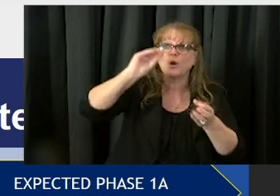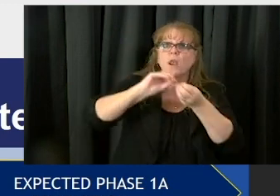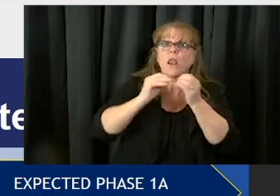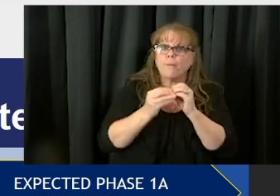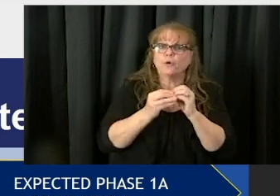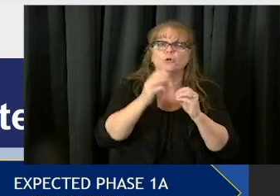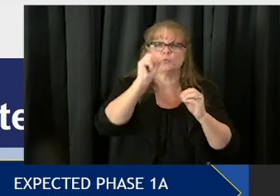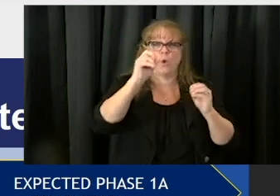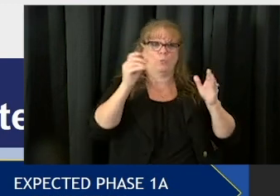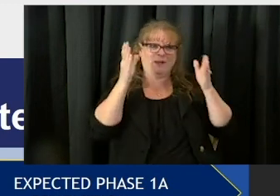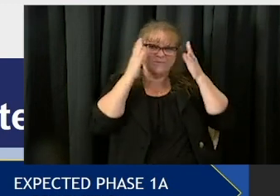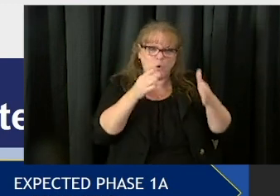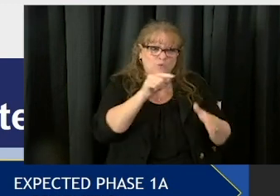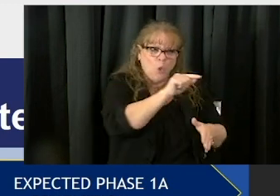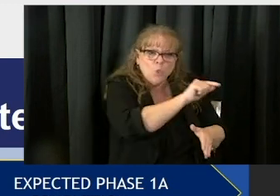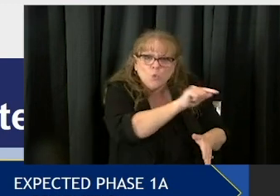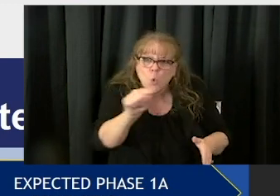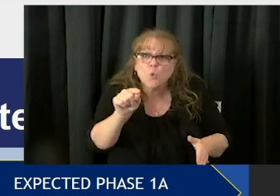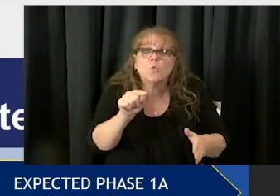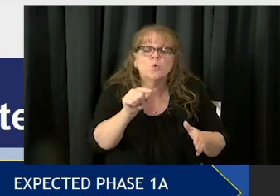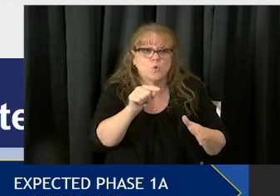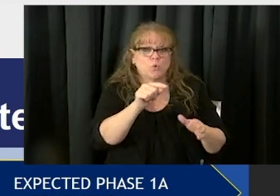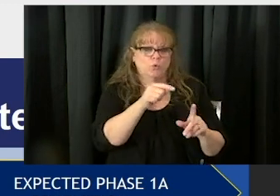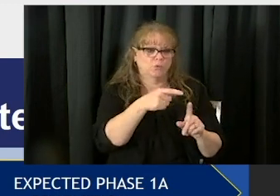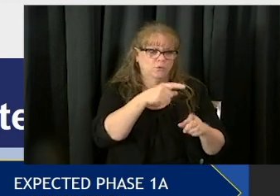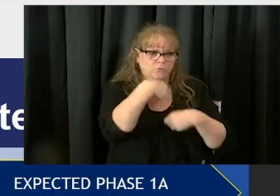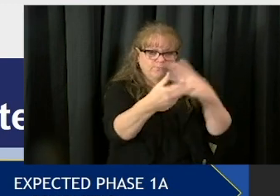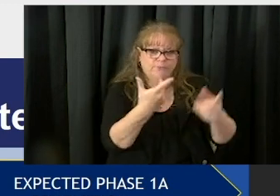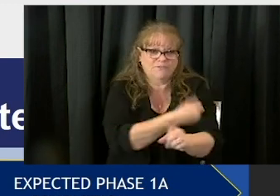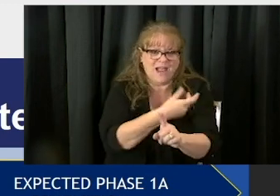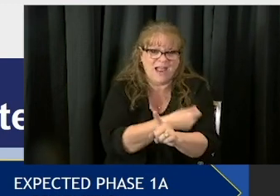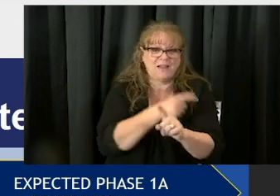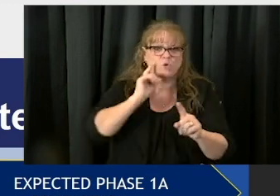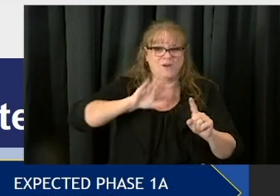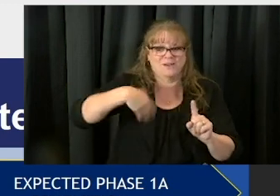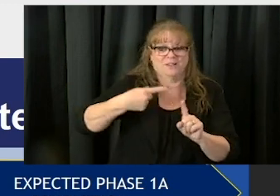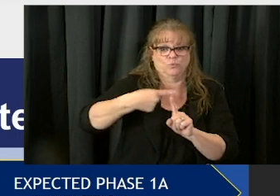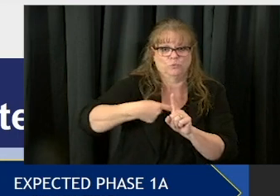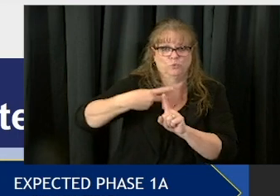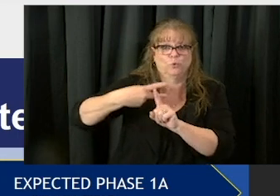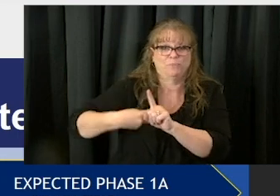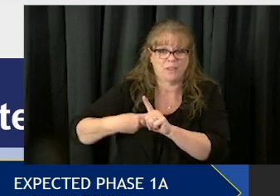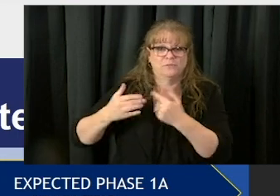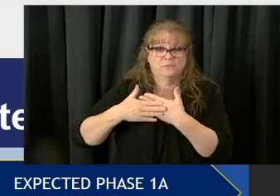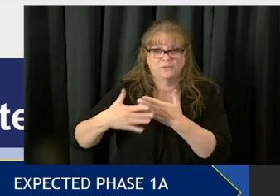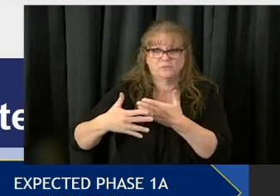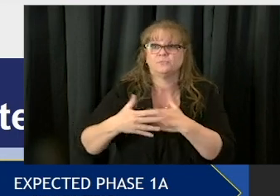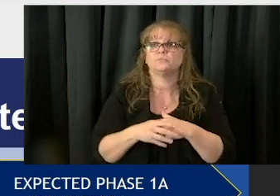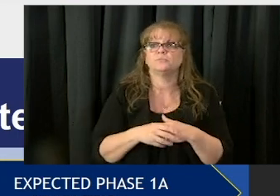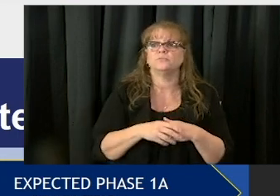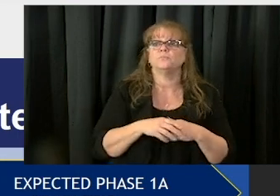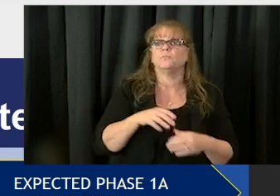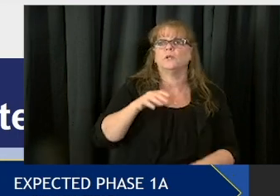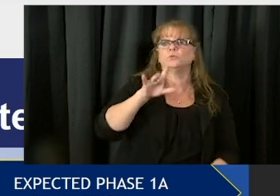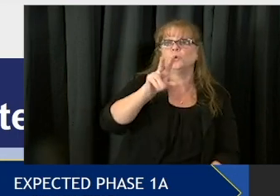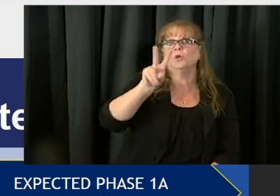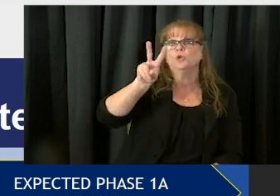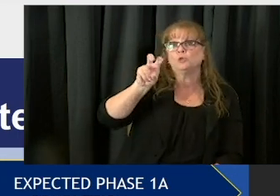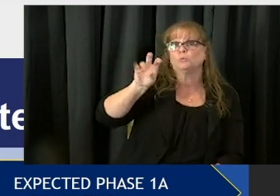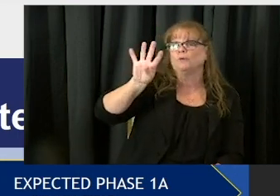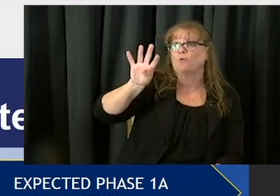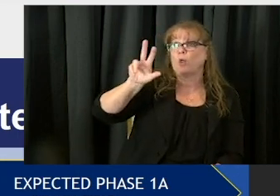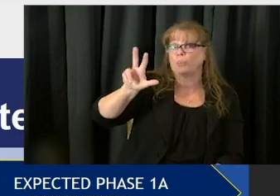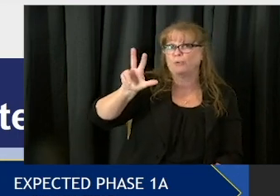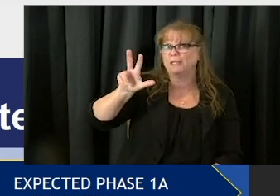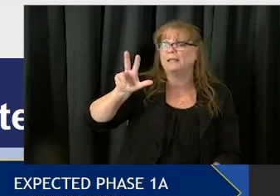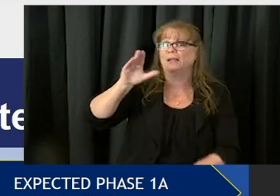vaccines, and 127,000 have received at least one dose, with 129,000 total